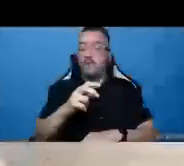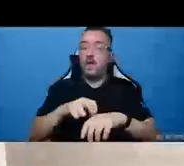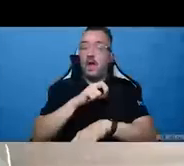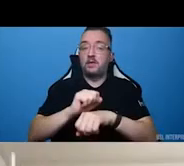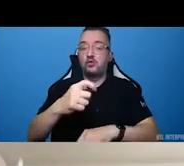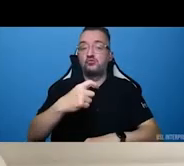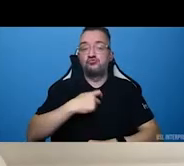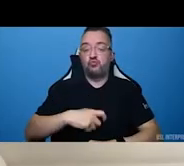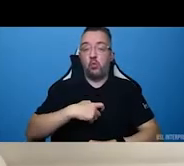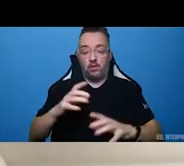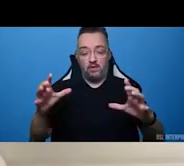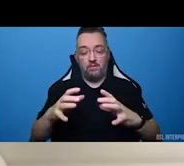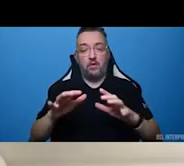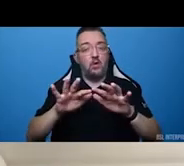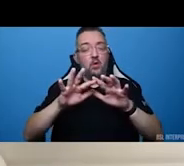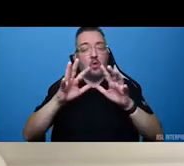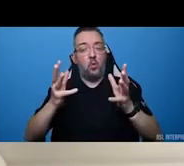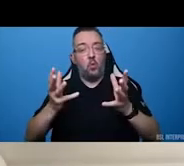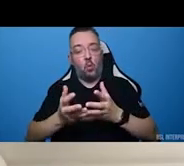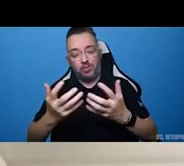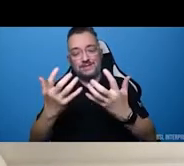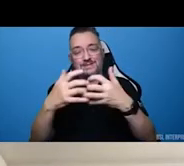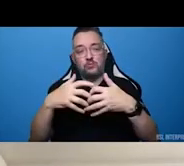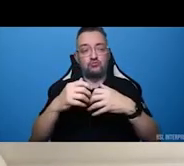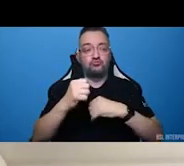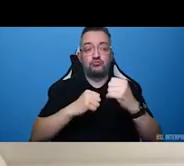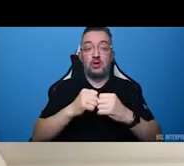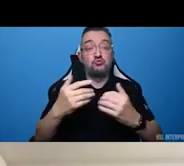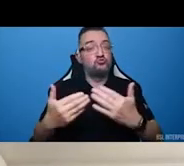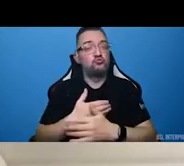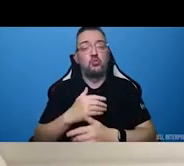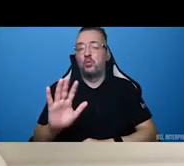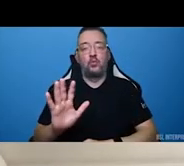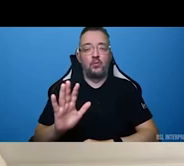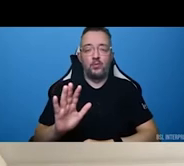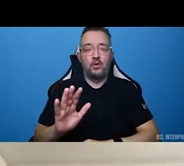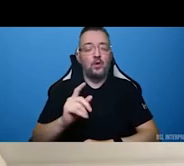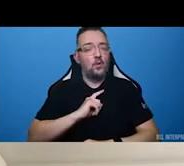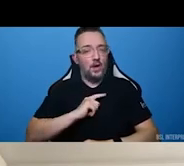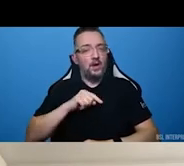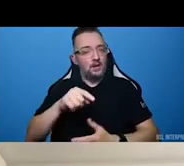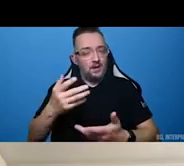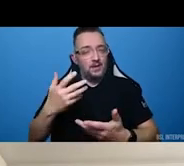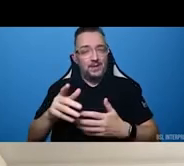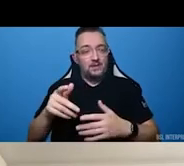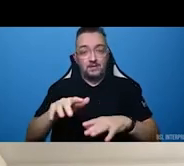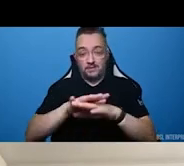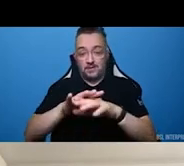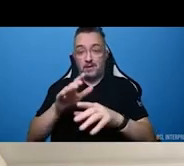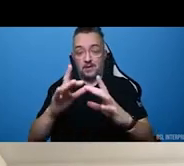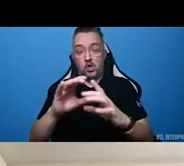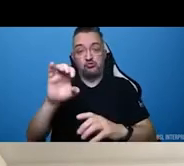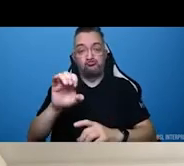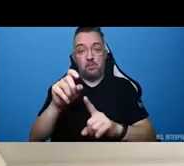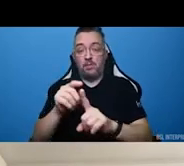strategic node for global technology infrastructure is nothing new. Owing to its favorable location on the western edge of Europe,